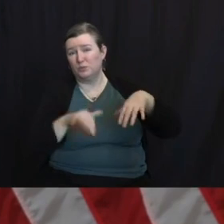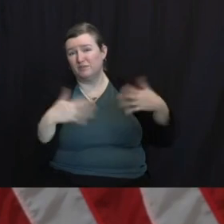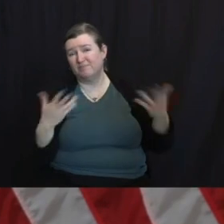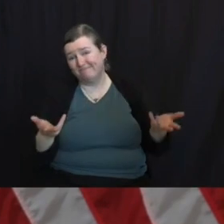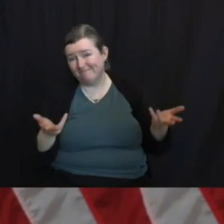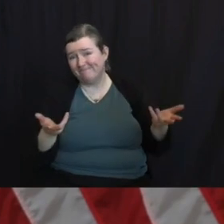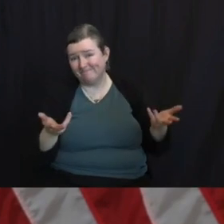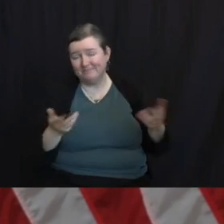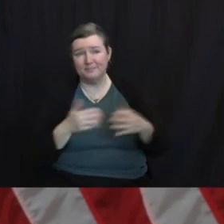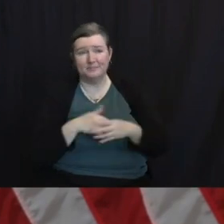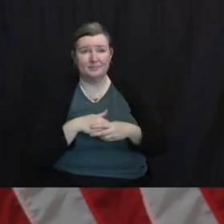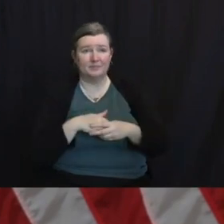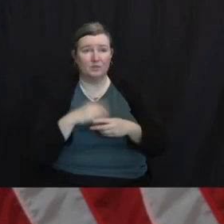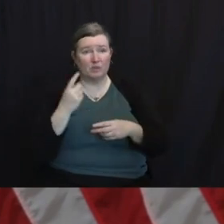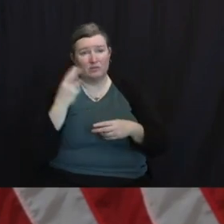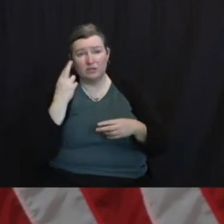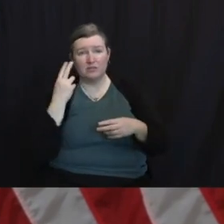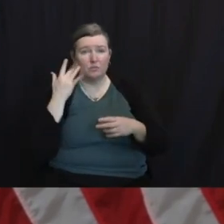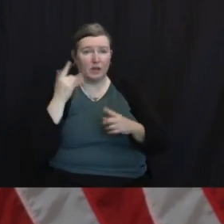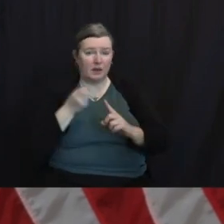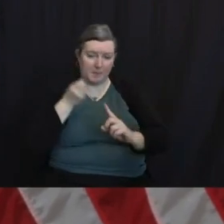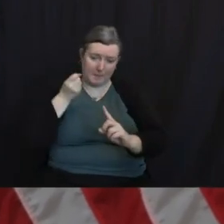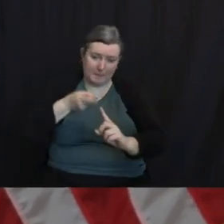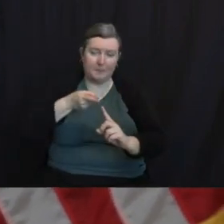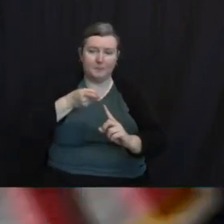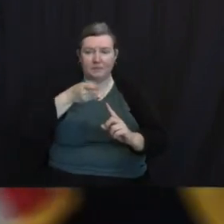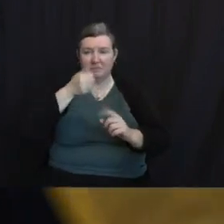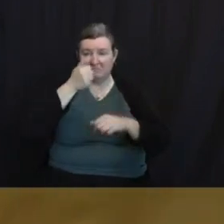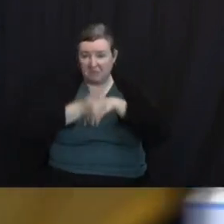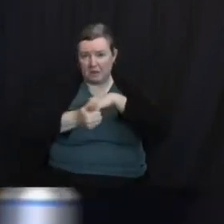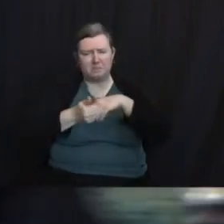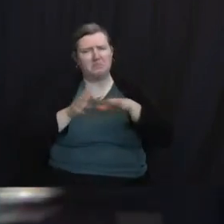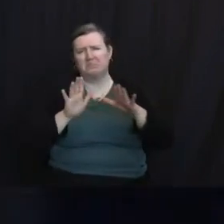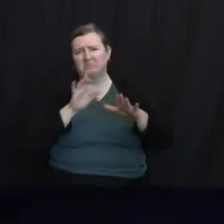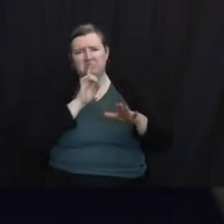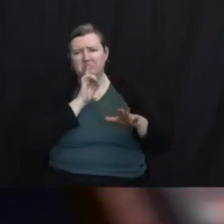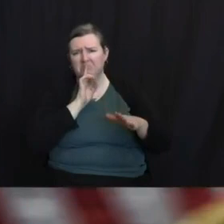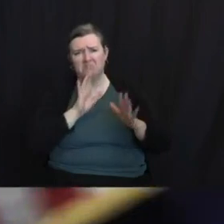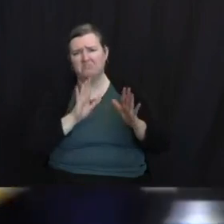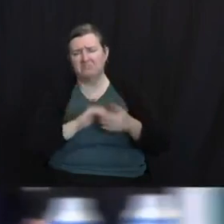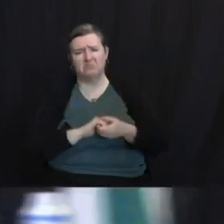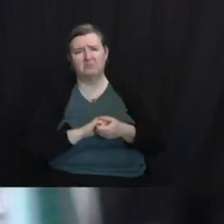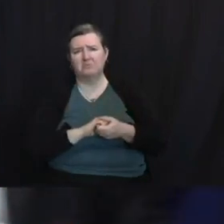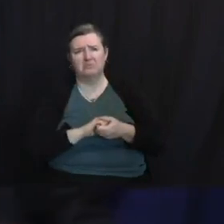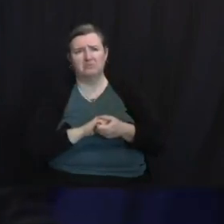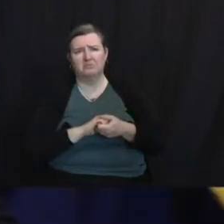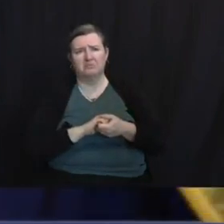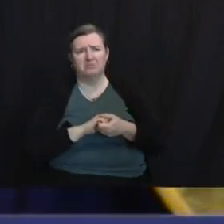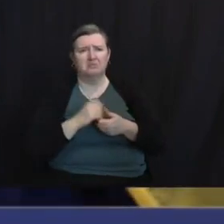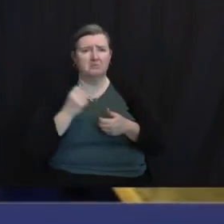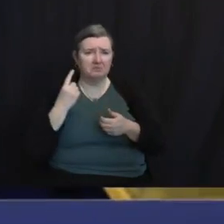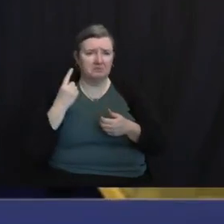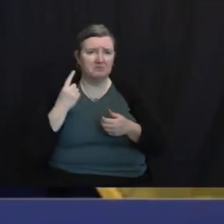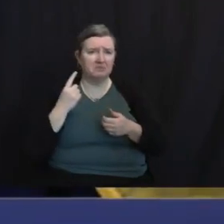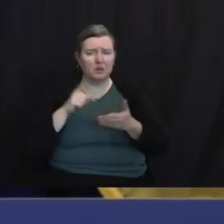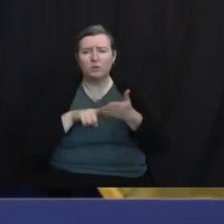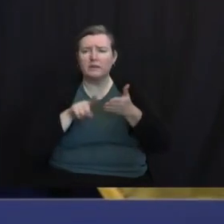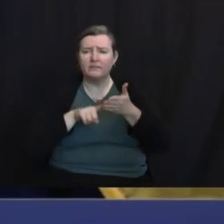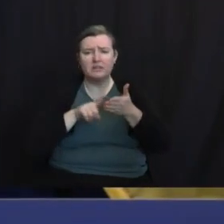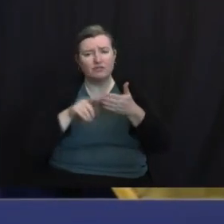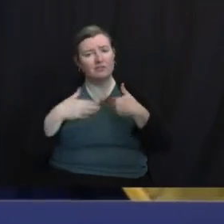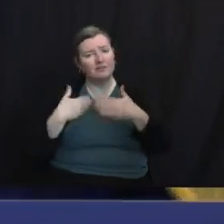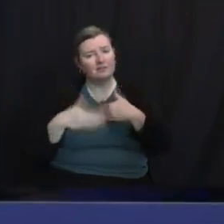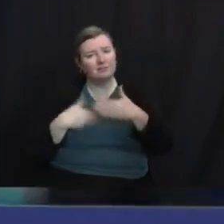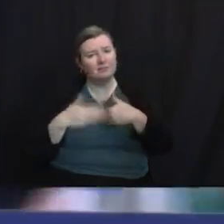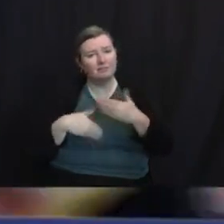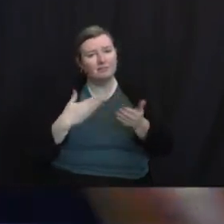that I can point to at this point. Clearly something that Eddie and Judy and team are highly But we focused. can assume that, whatever